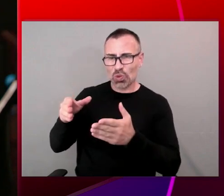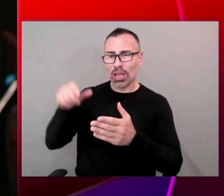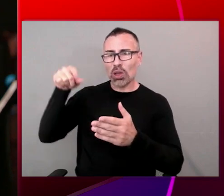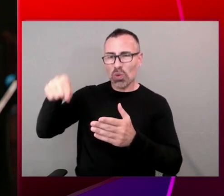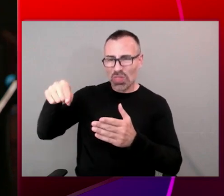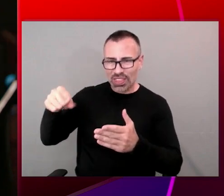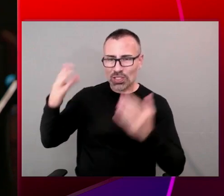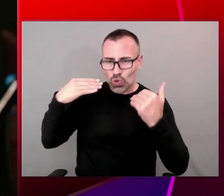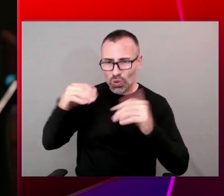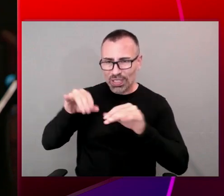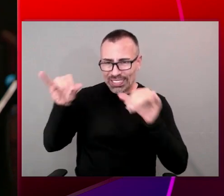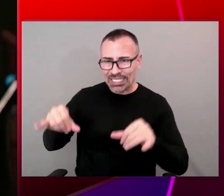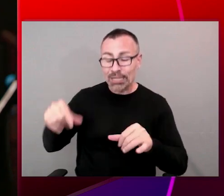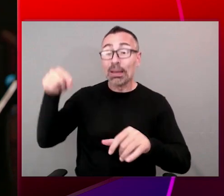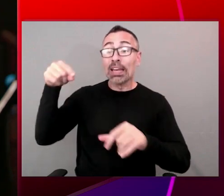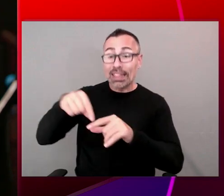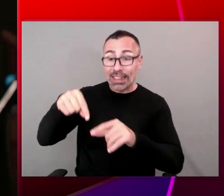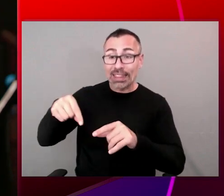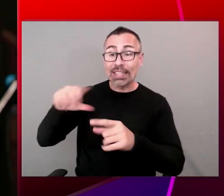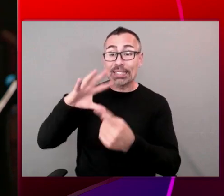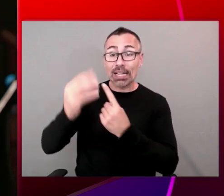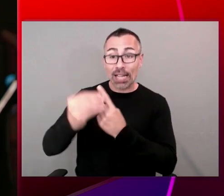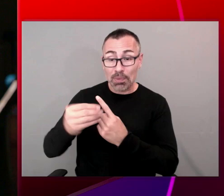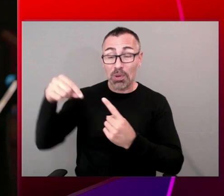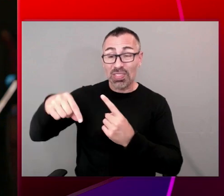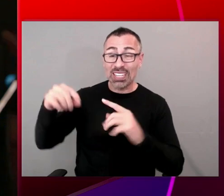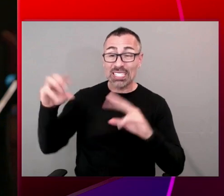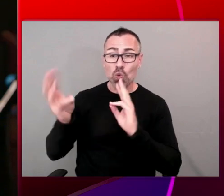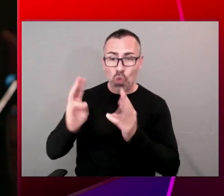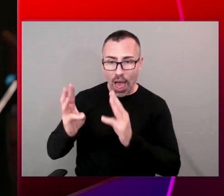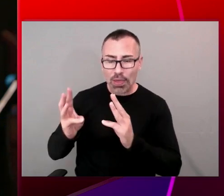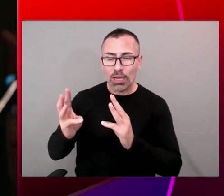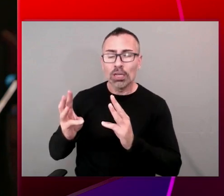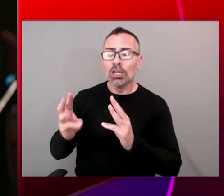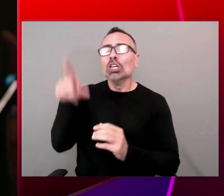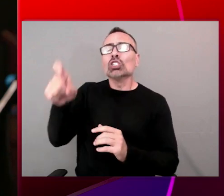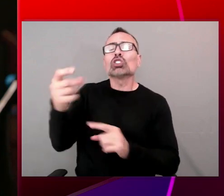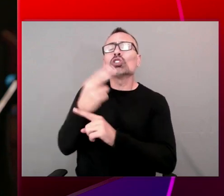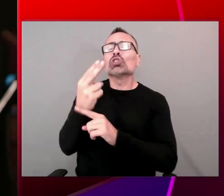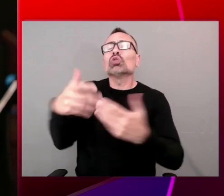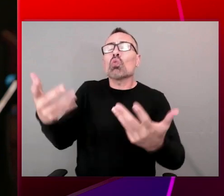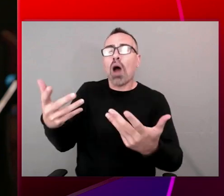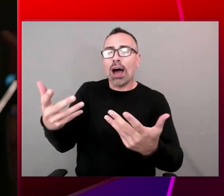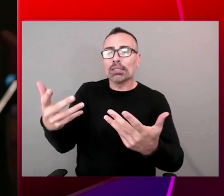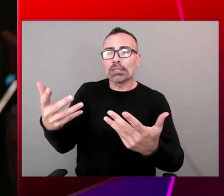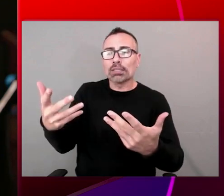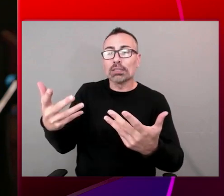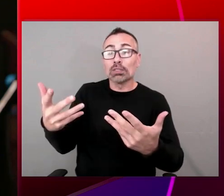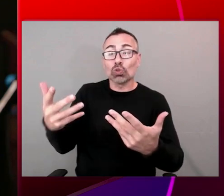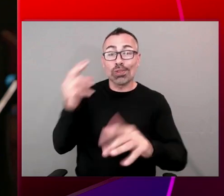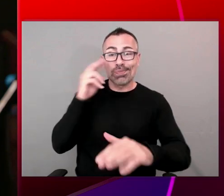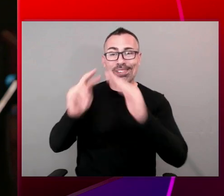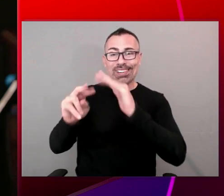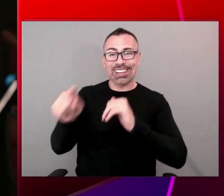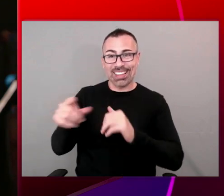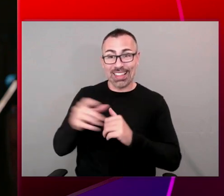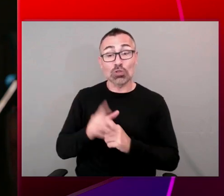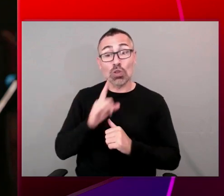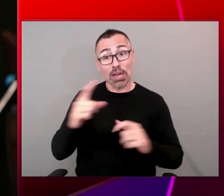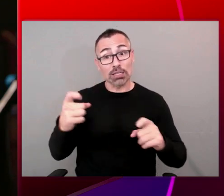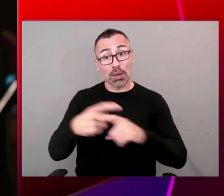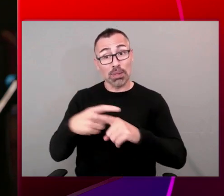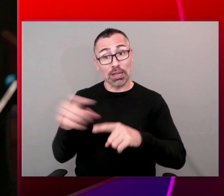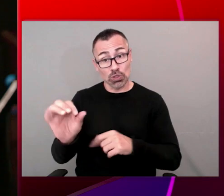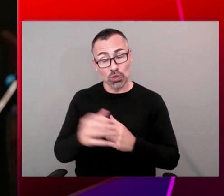climate, given this weather, like all of those things, what should it be using? There's a lot of complexity there as well. And so there's a